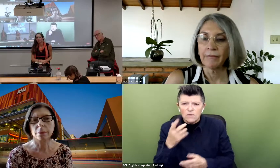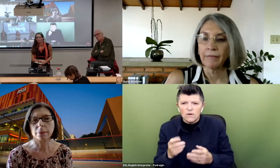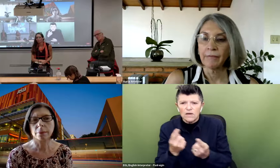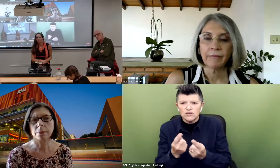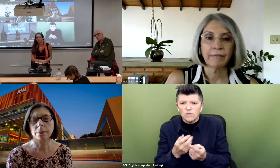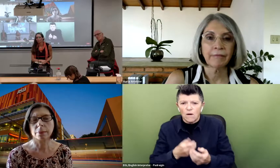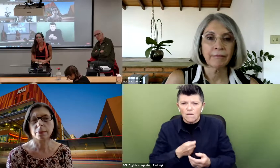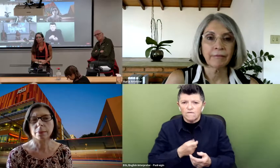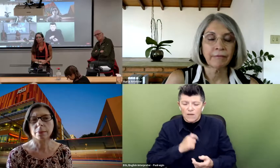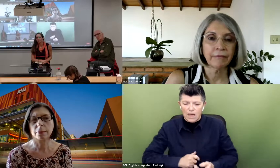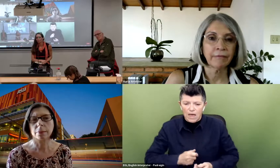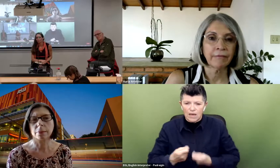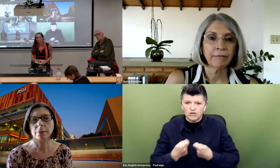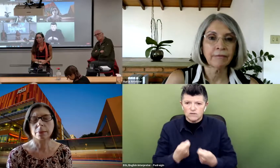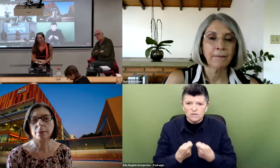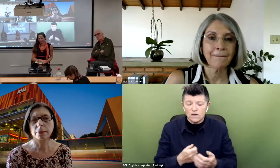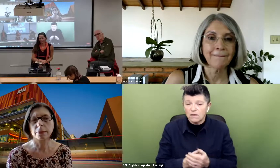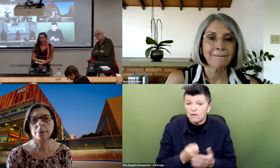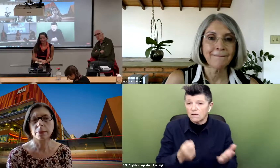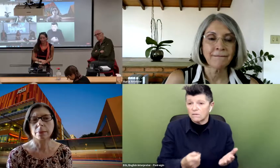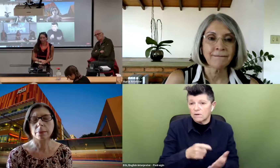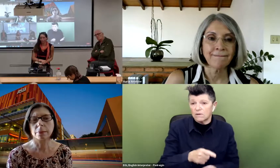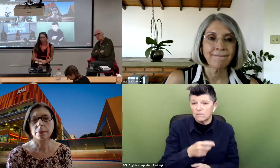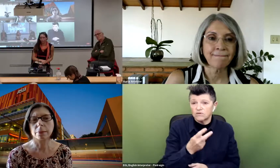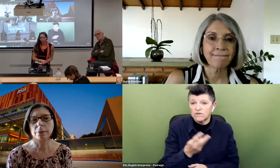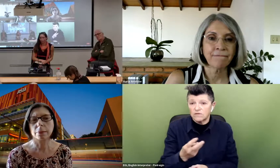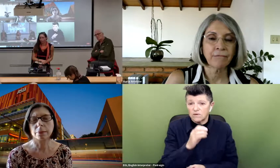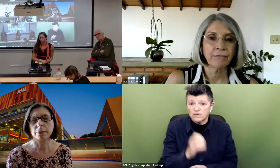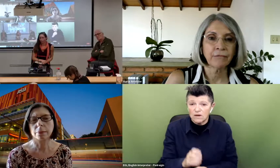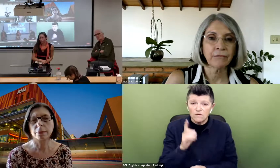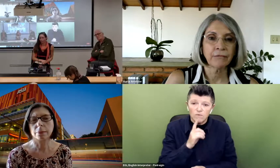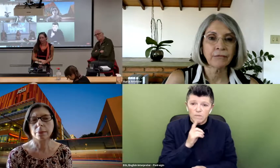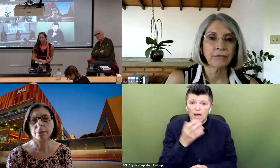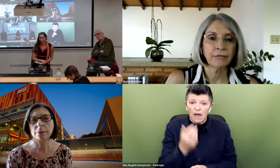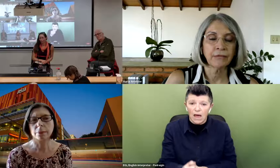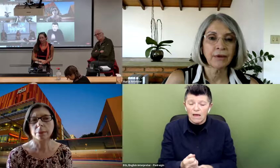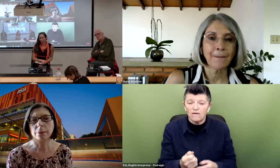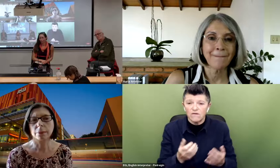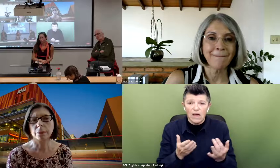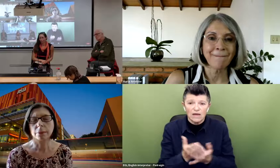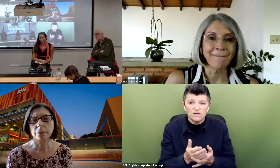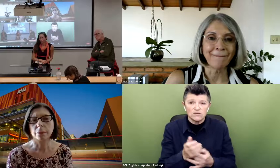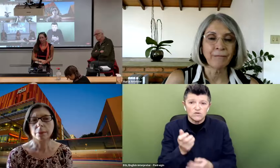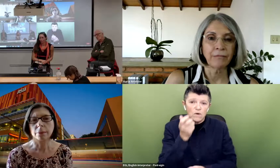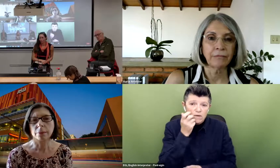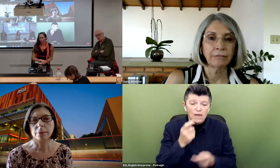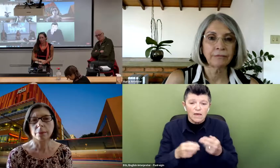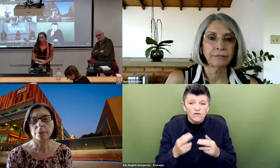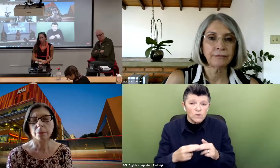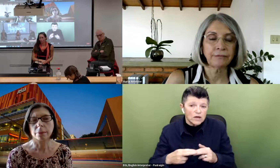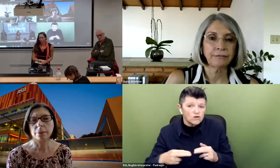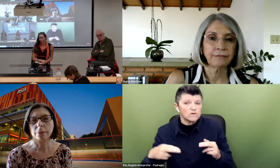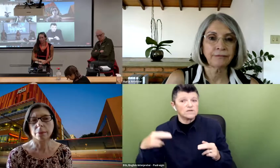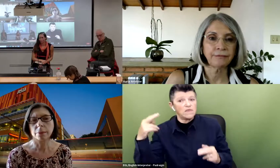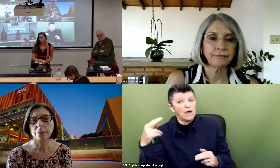think 33% of women have access to mobile phones. So even if we increase that, it's not just